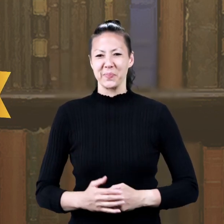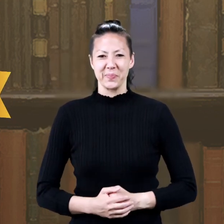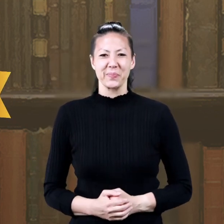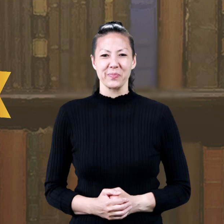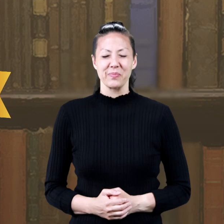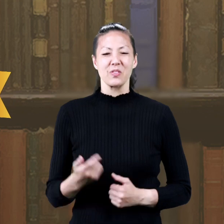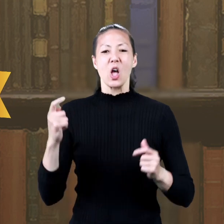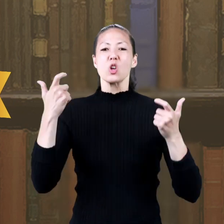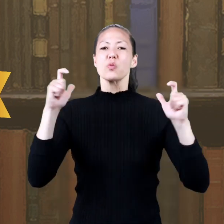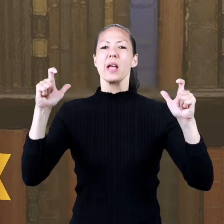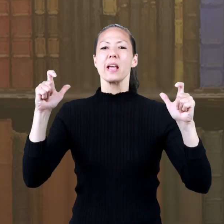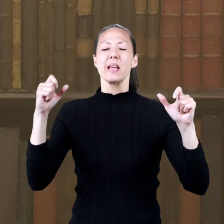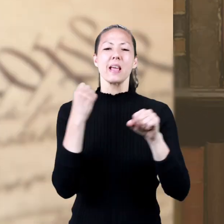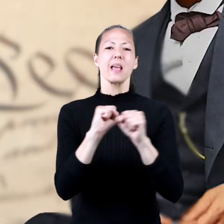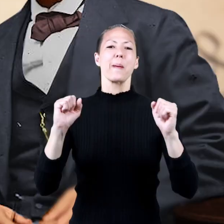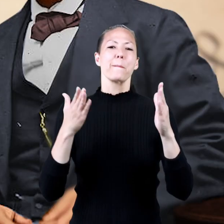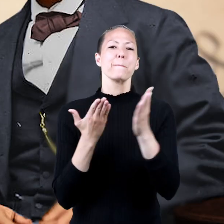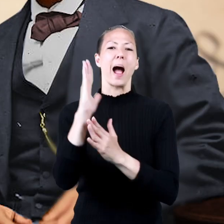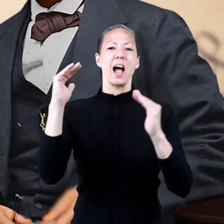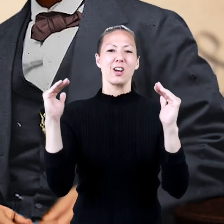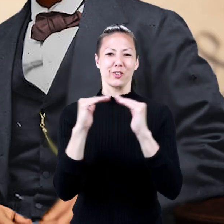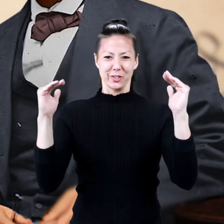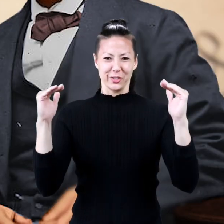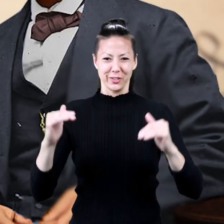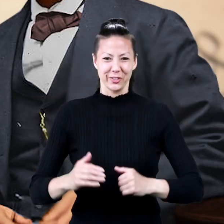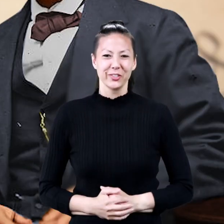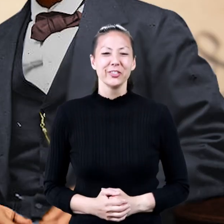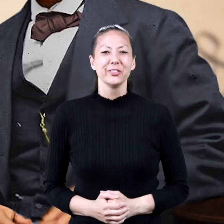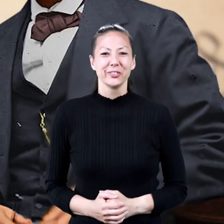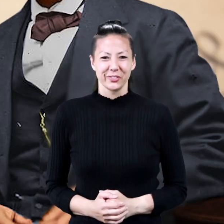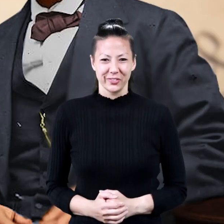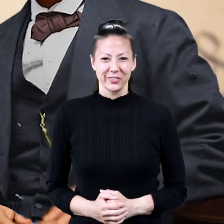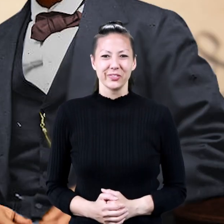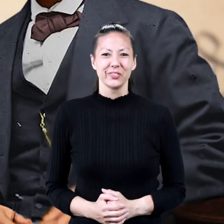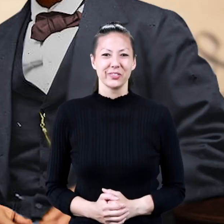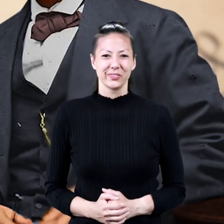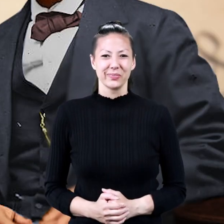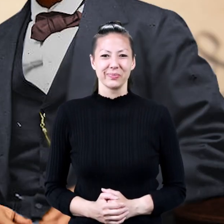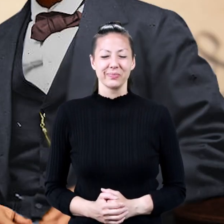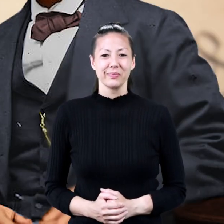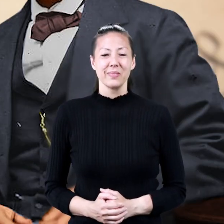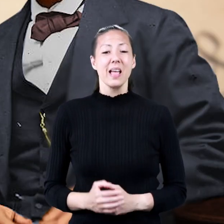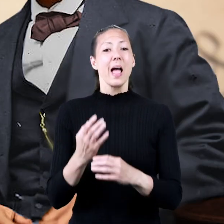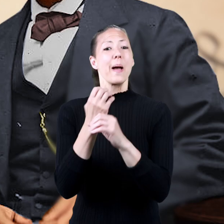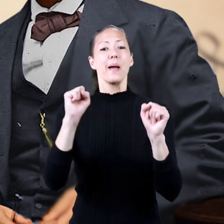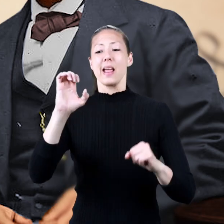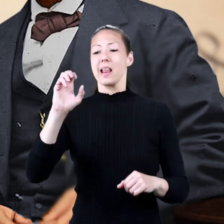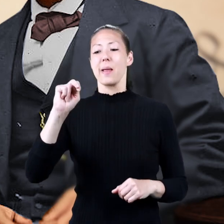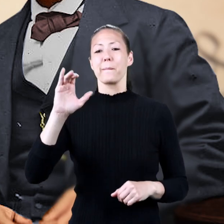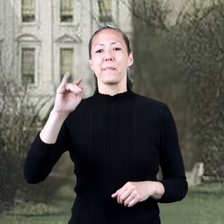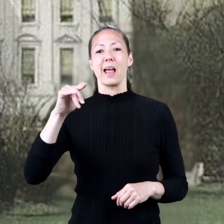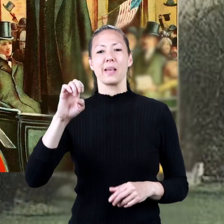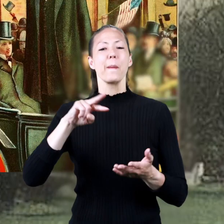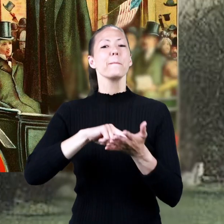Great Emancipator. Emancipate means to free. Pretty cool, huh?